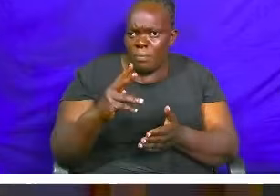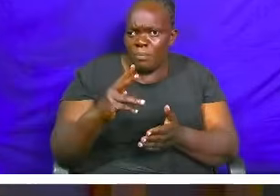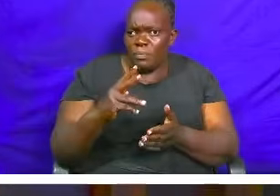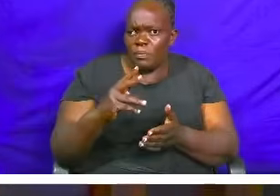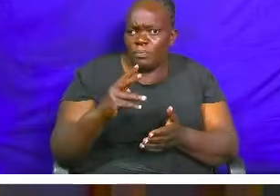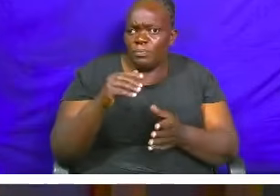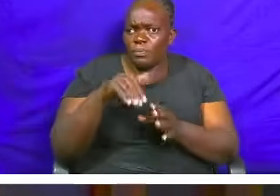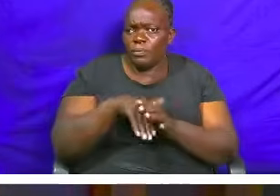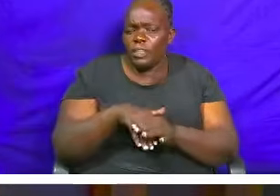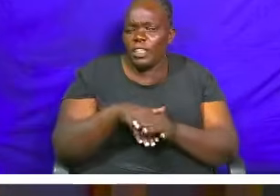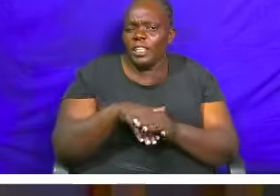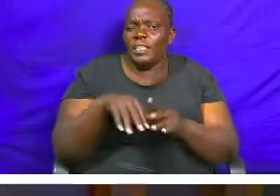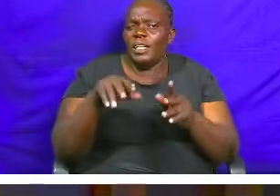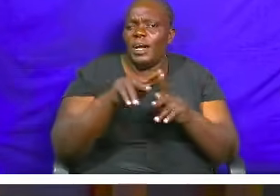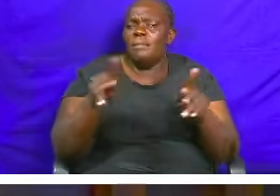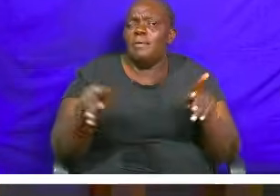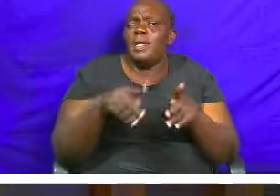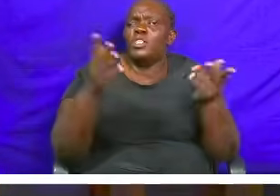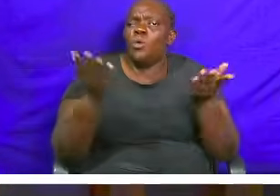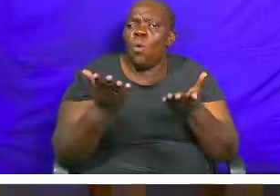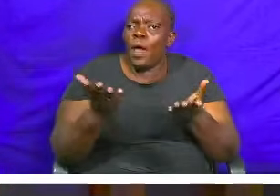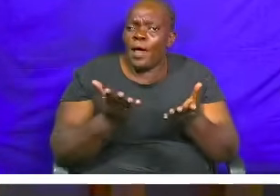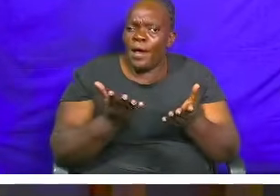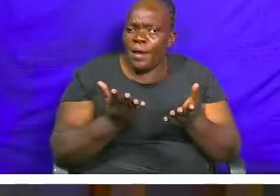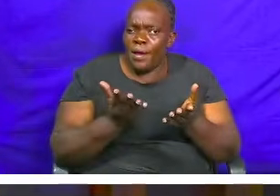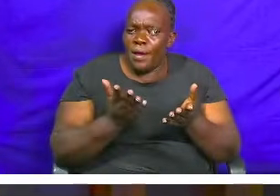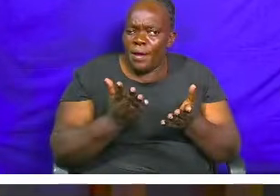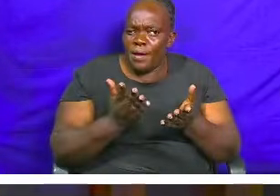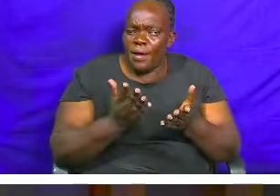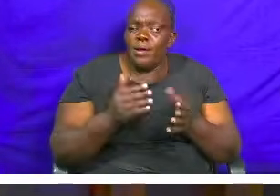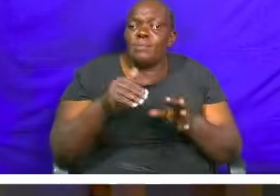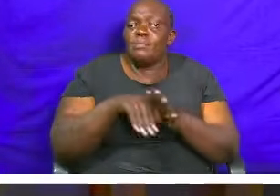a strain on. That's where the word spot coming from. Yes. It had